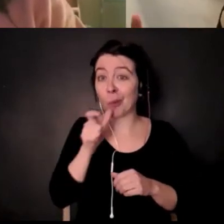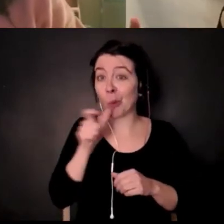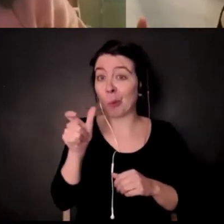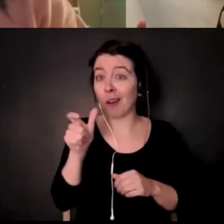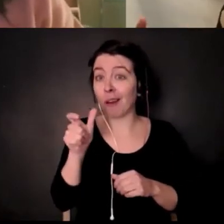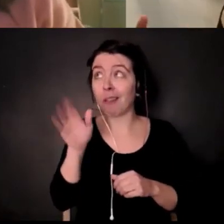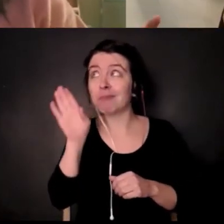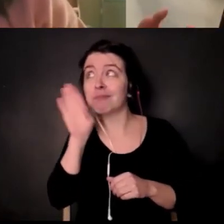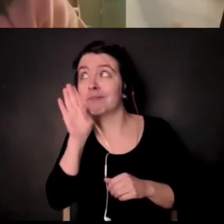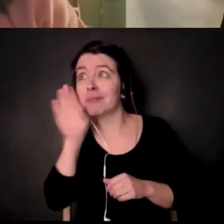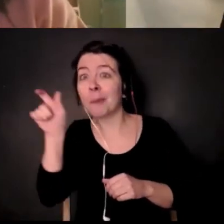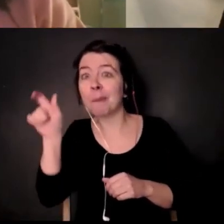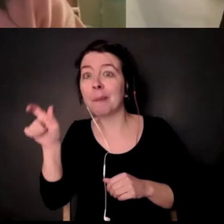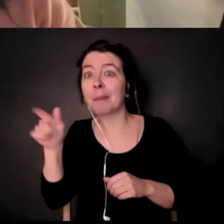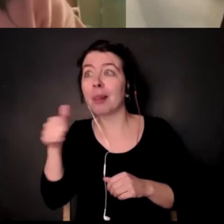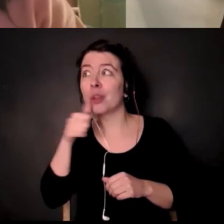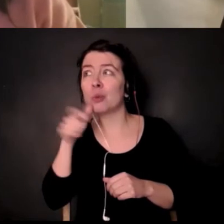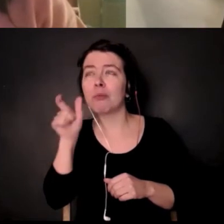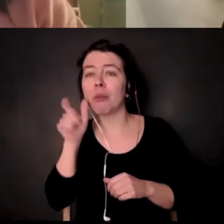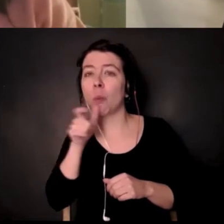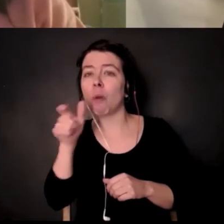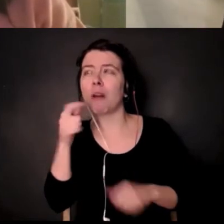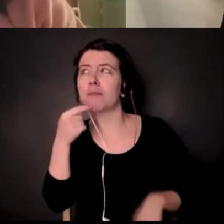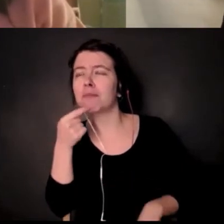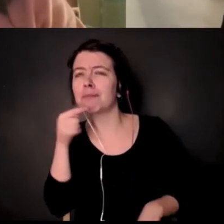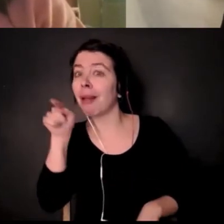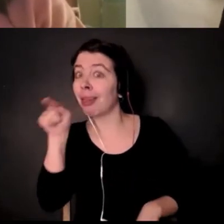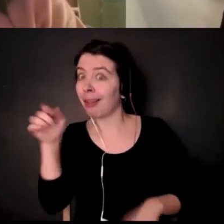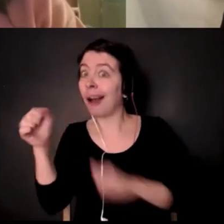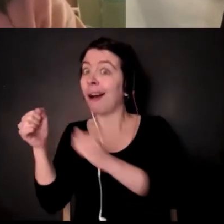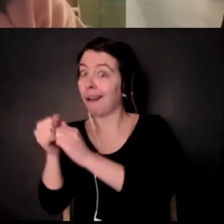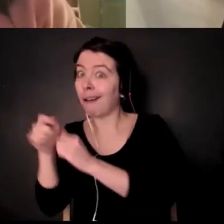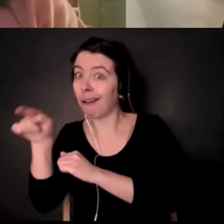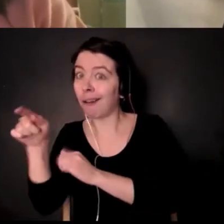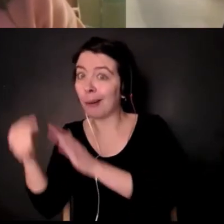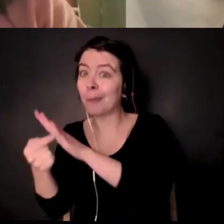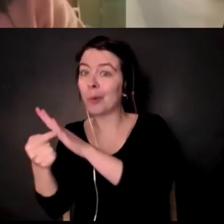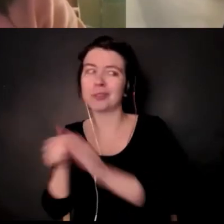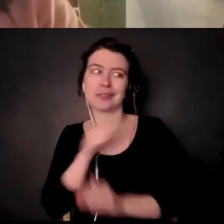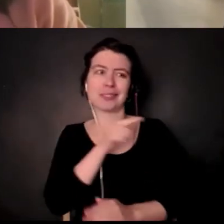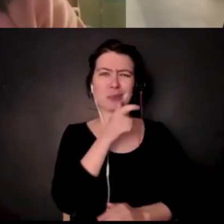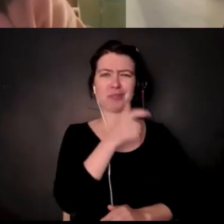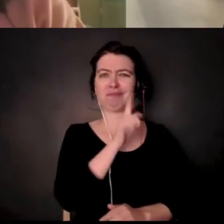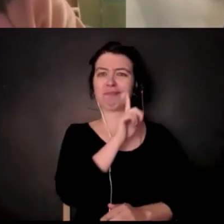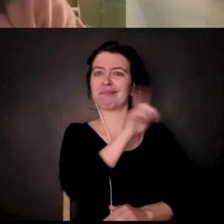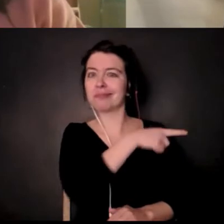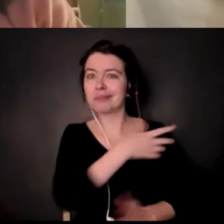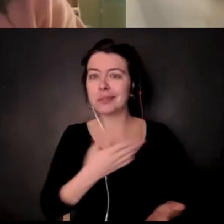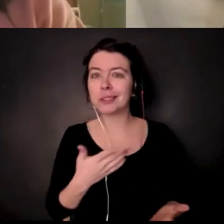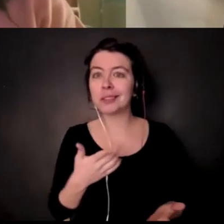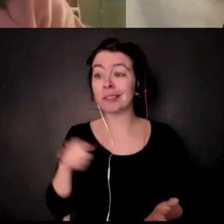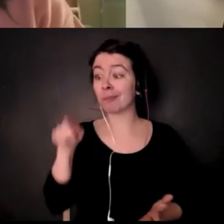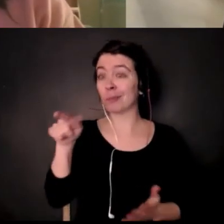it doesn't feel resonant. How can we build up a archive, or like a stock or